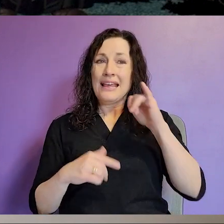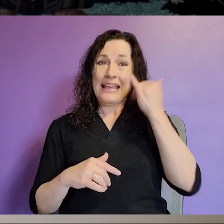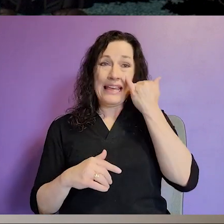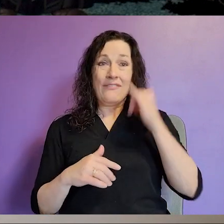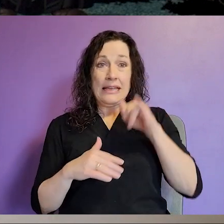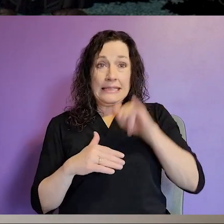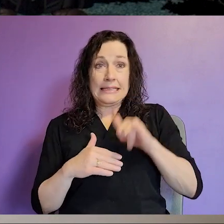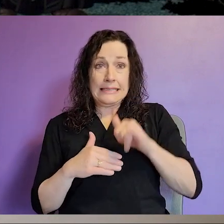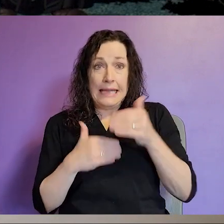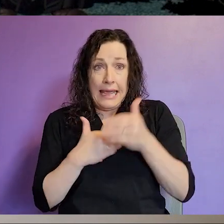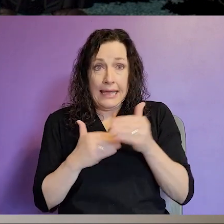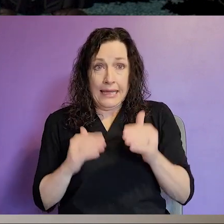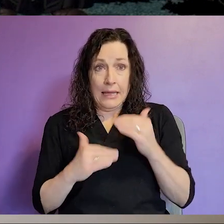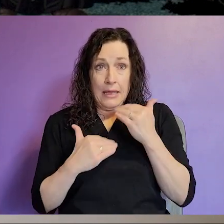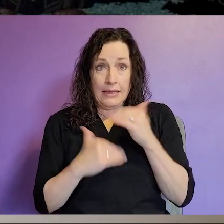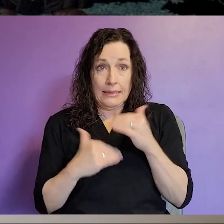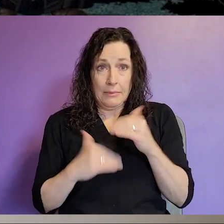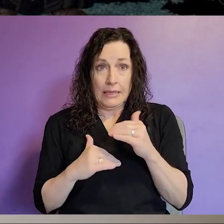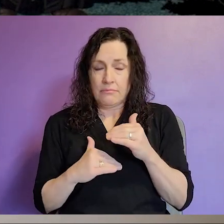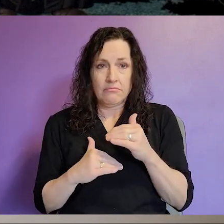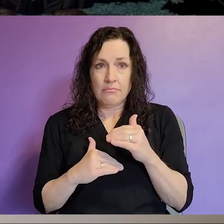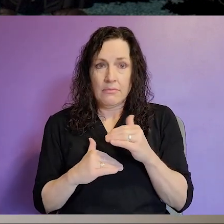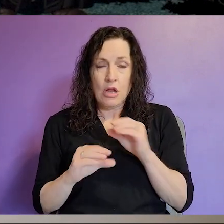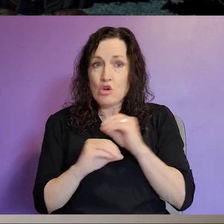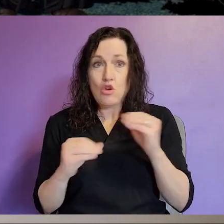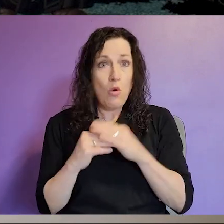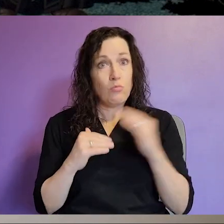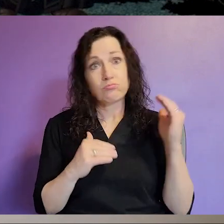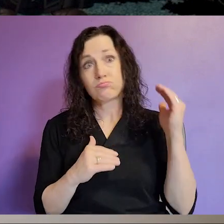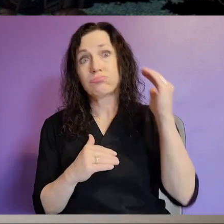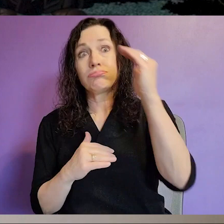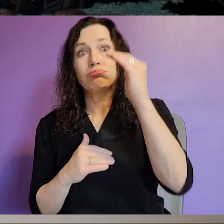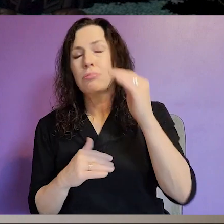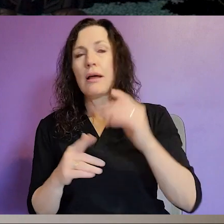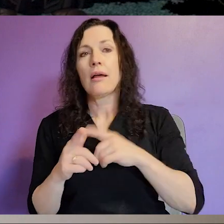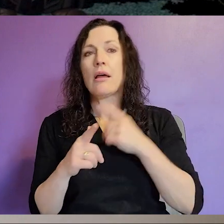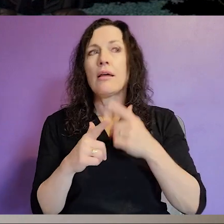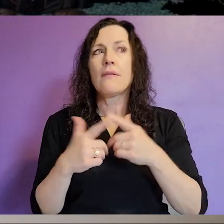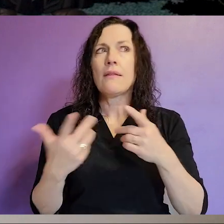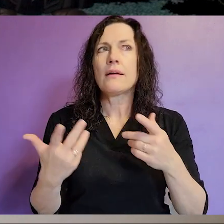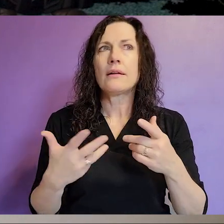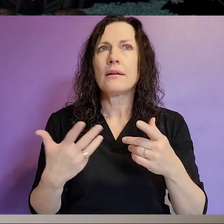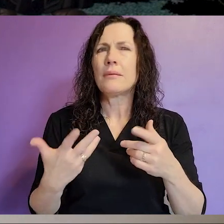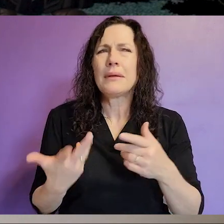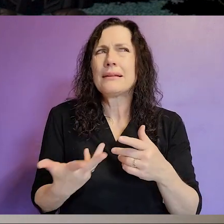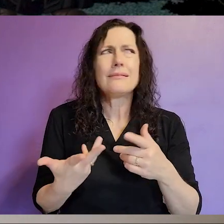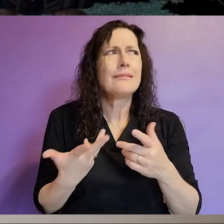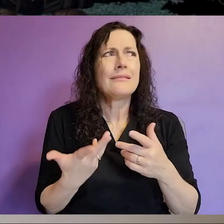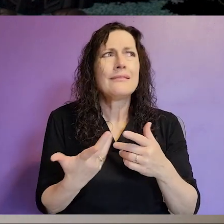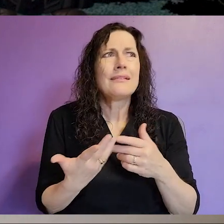going beyond the boundaries of risklessness into